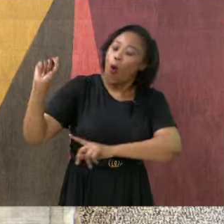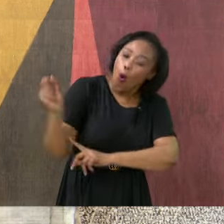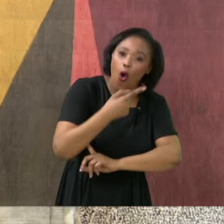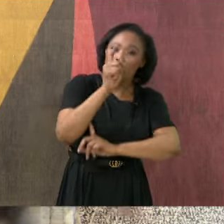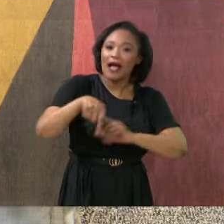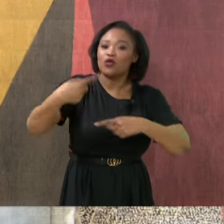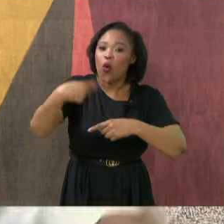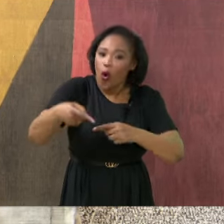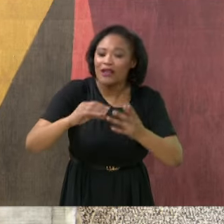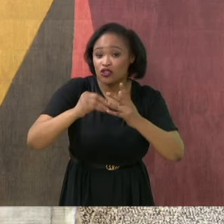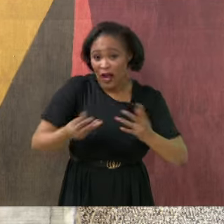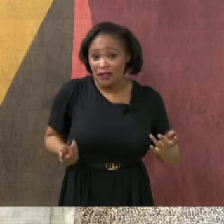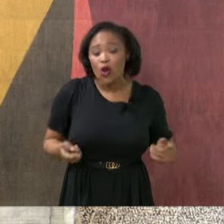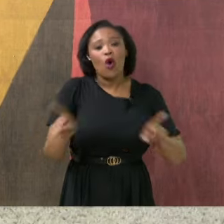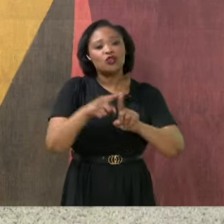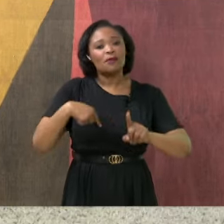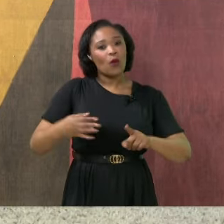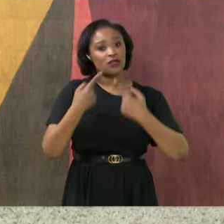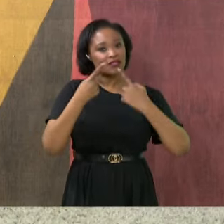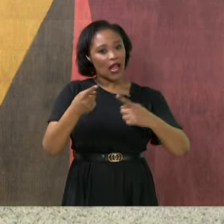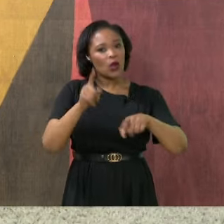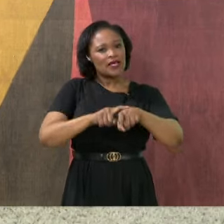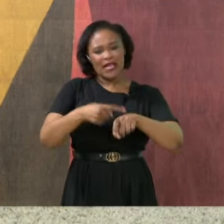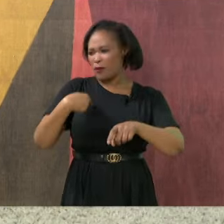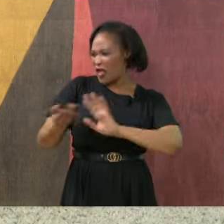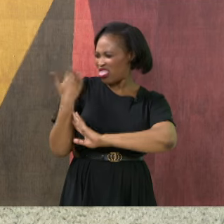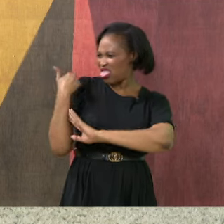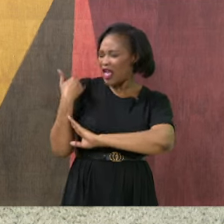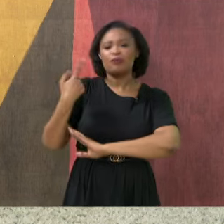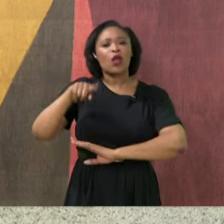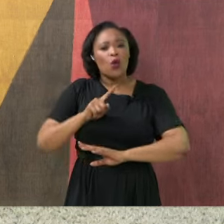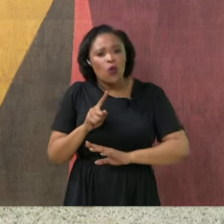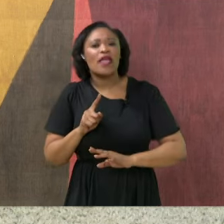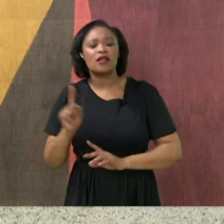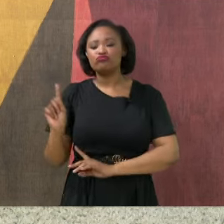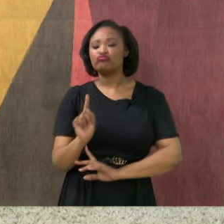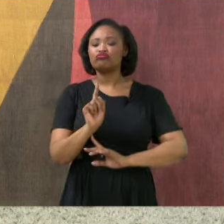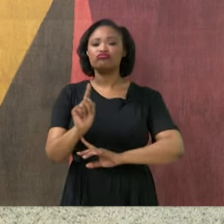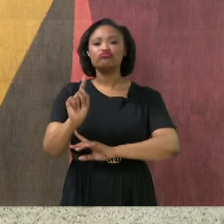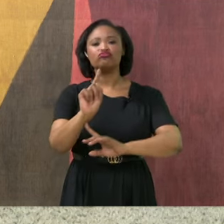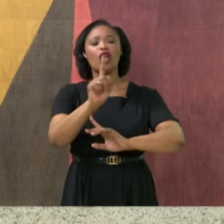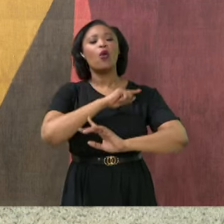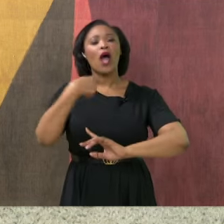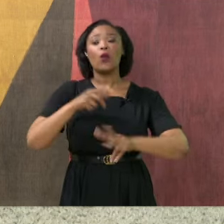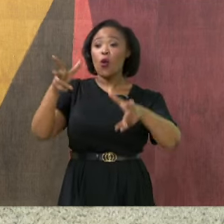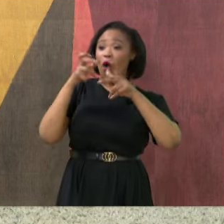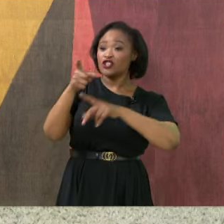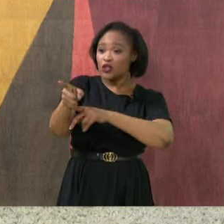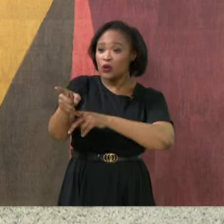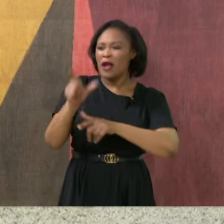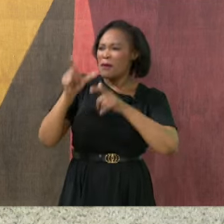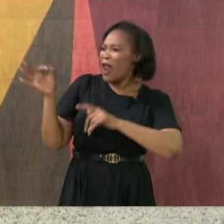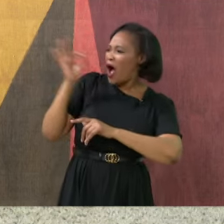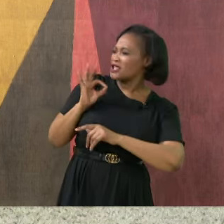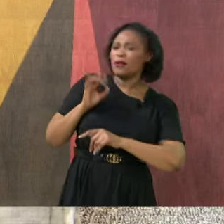tell you about a moment, Mia, when we were walking the red carpet going to go and watch you guys. Yes. I remember they asked me on the red carpet and they were like, what do you want to see